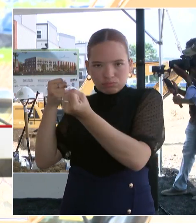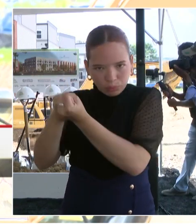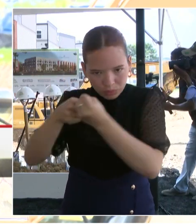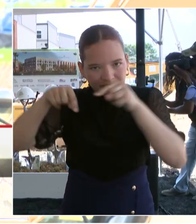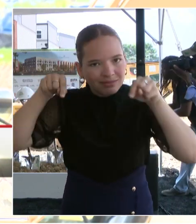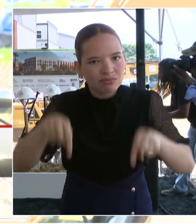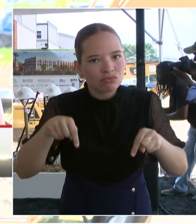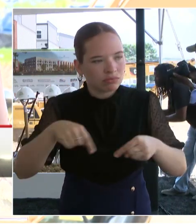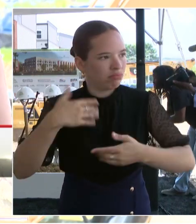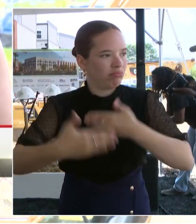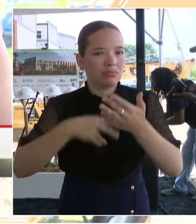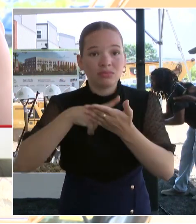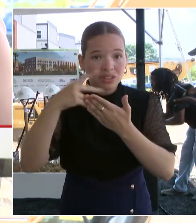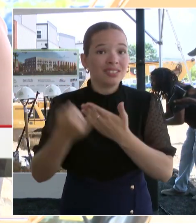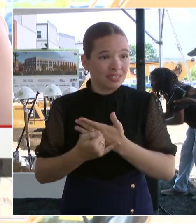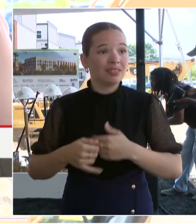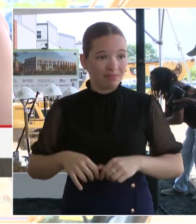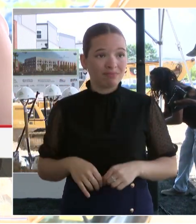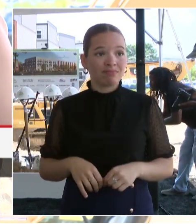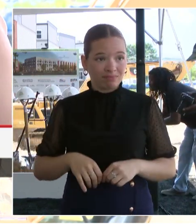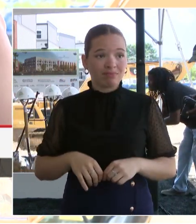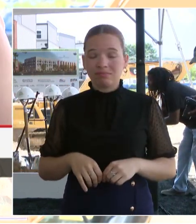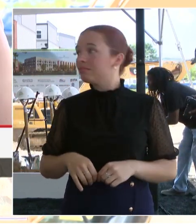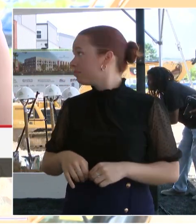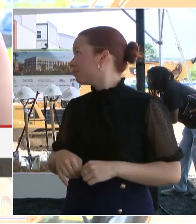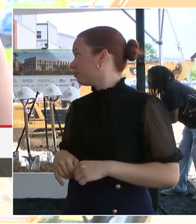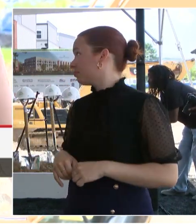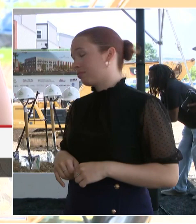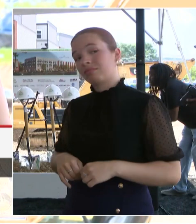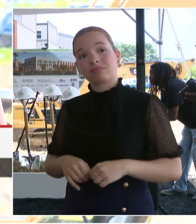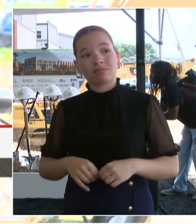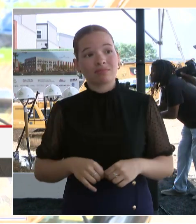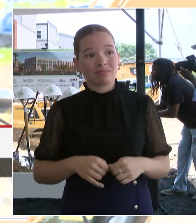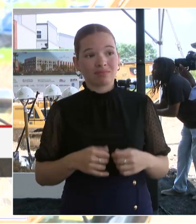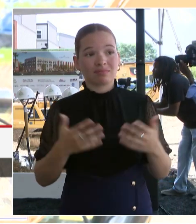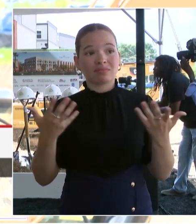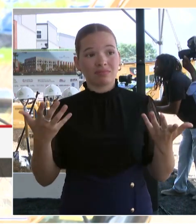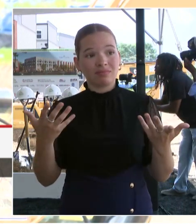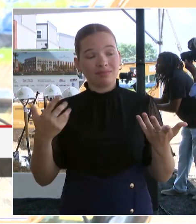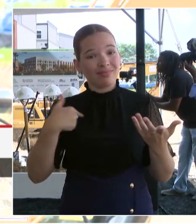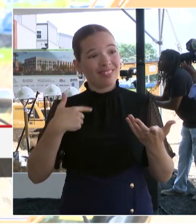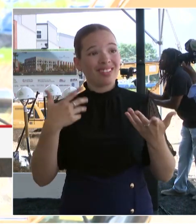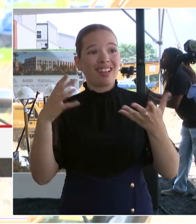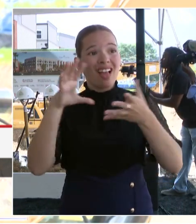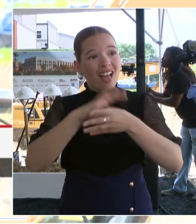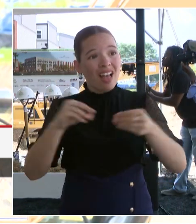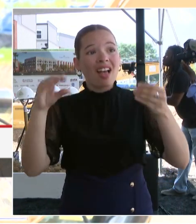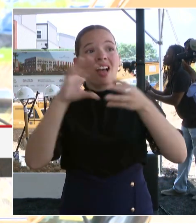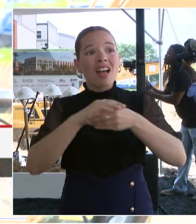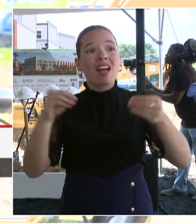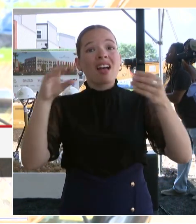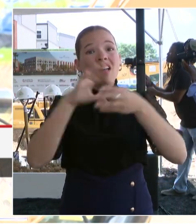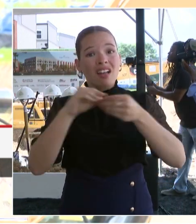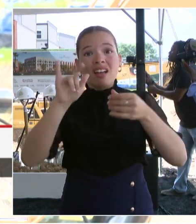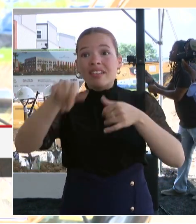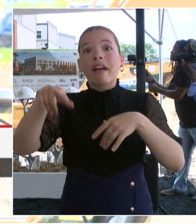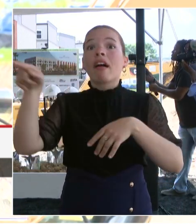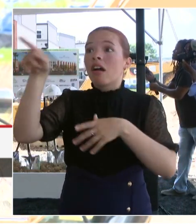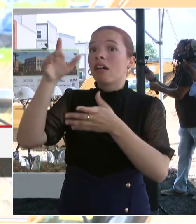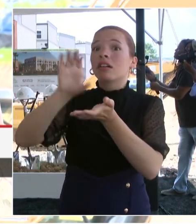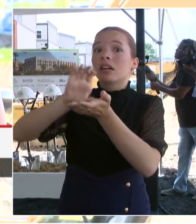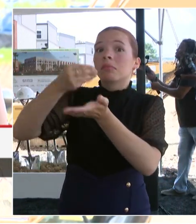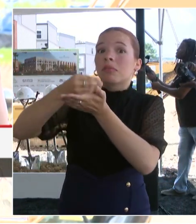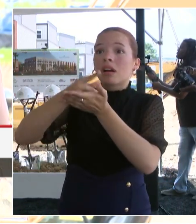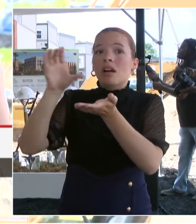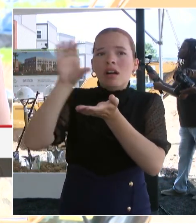sure that we could deliver the investments that it would take. One of the early investments was, and then Gwen,